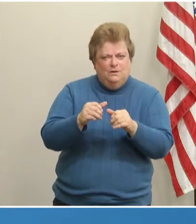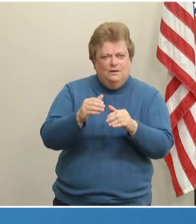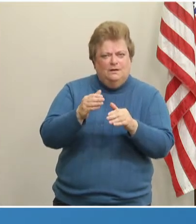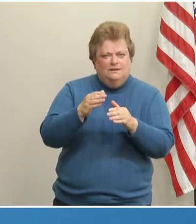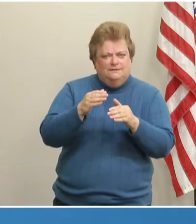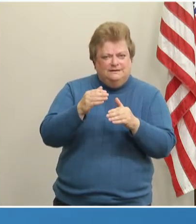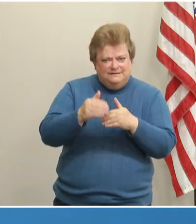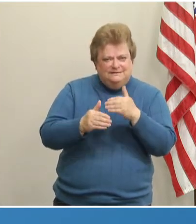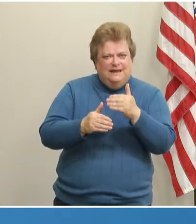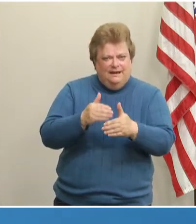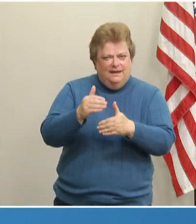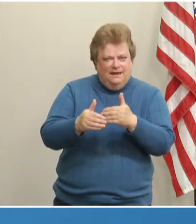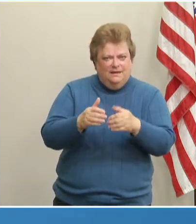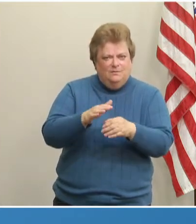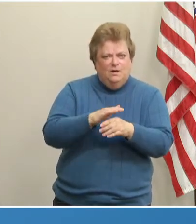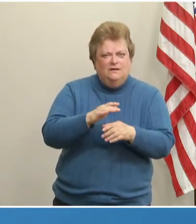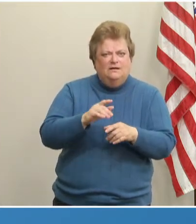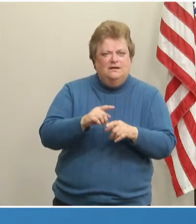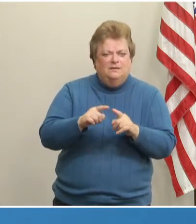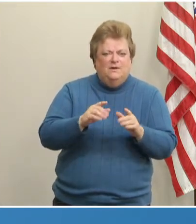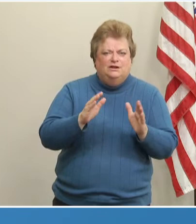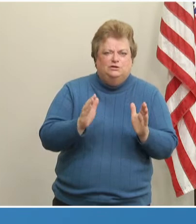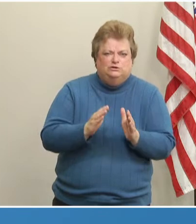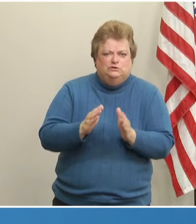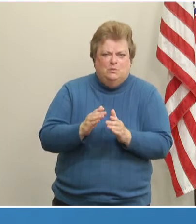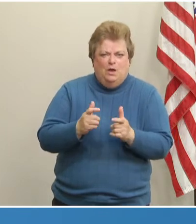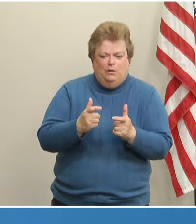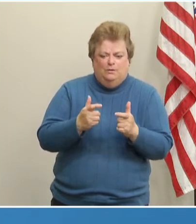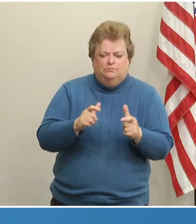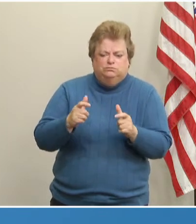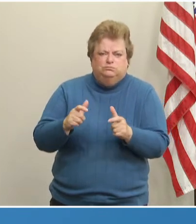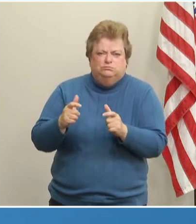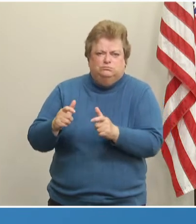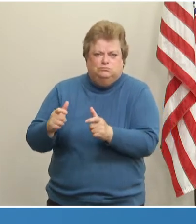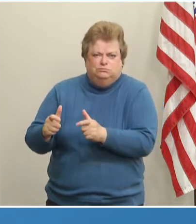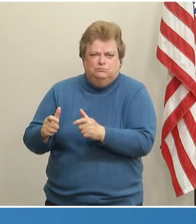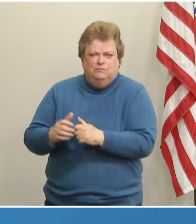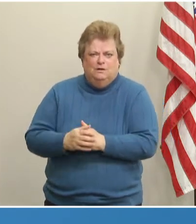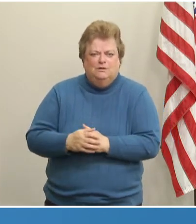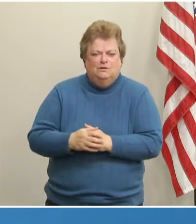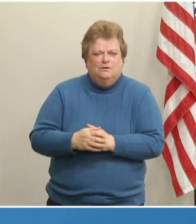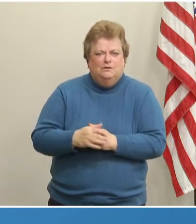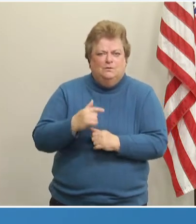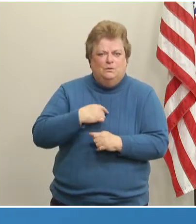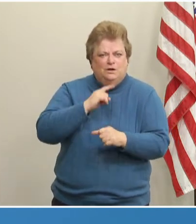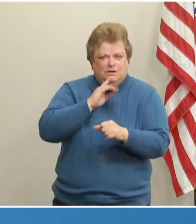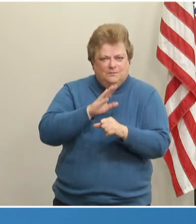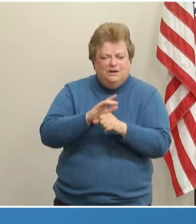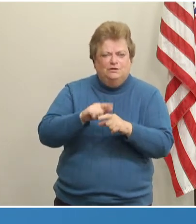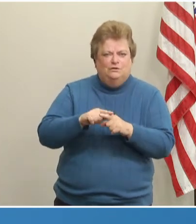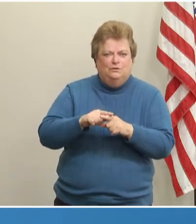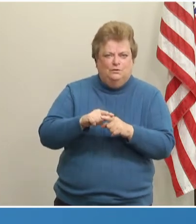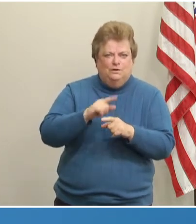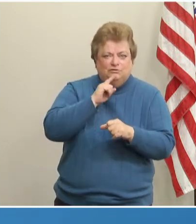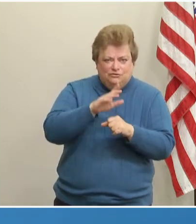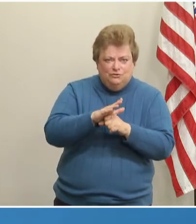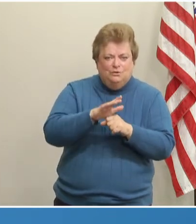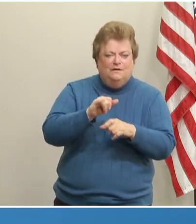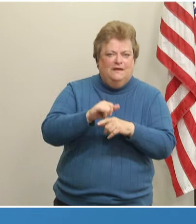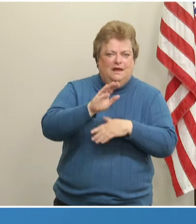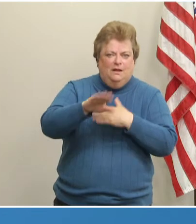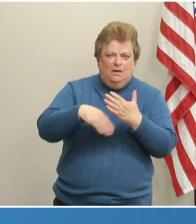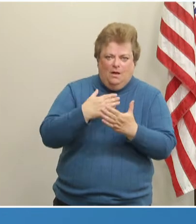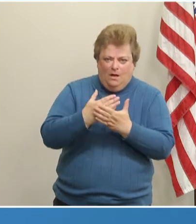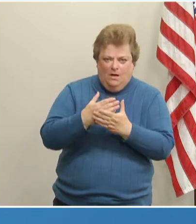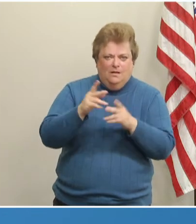in smaller increments than we've seen previously. We are committed to ensuring every Lancaster County resident has